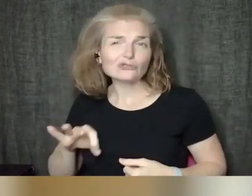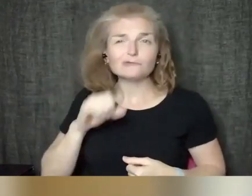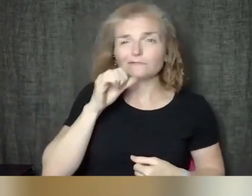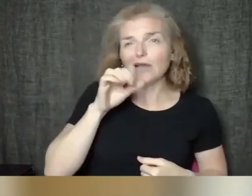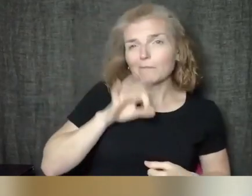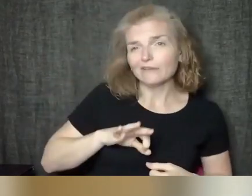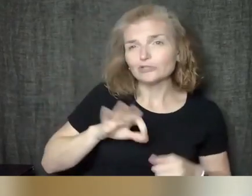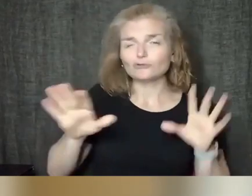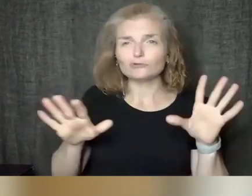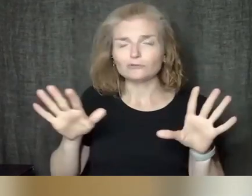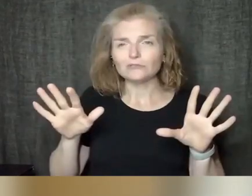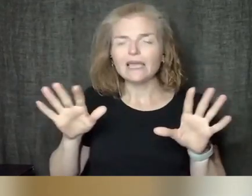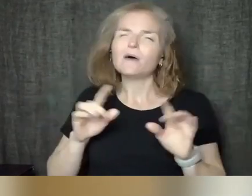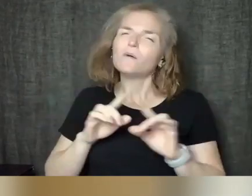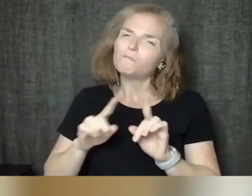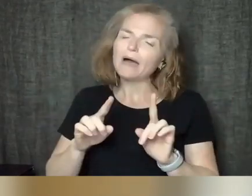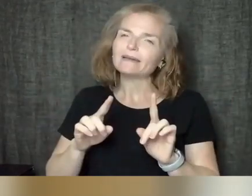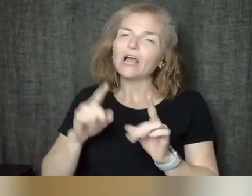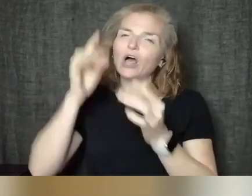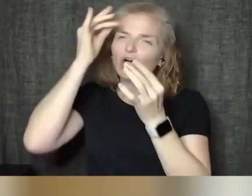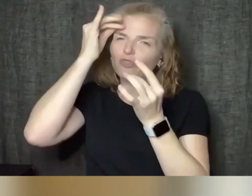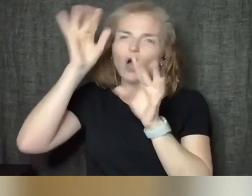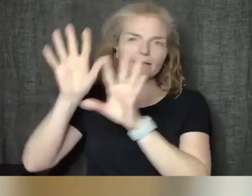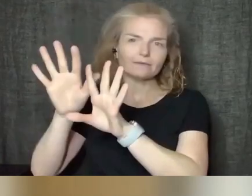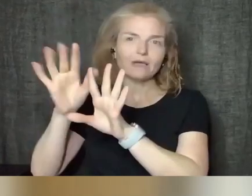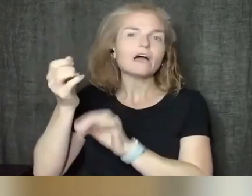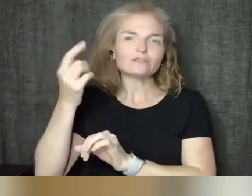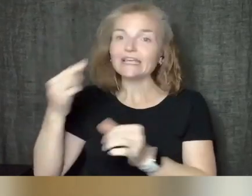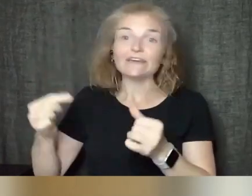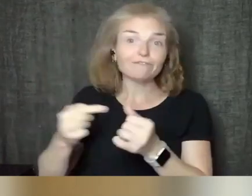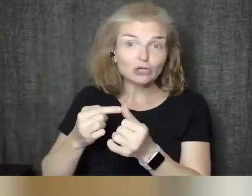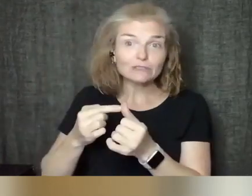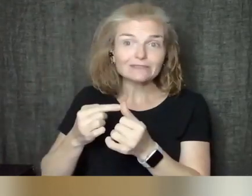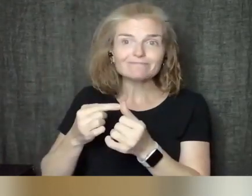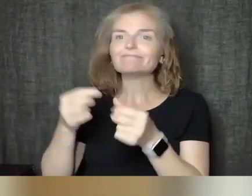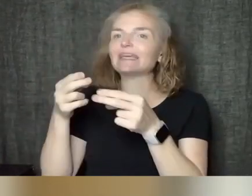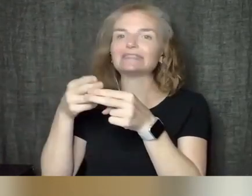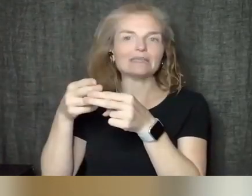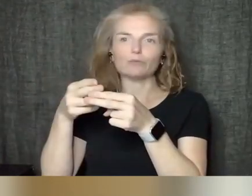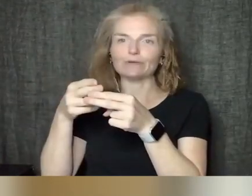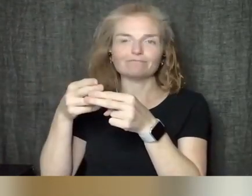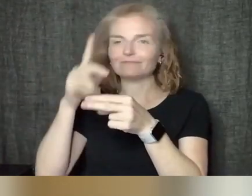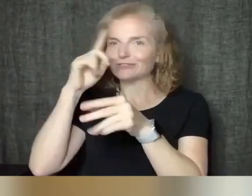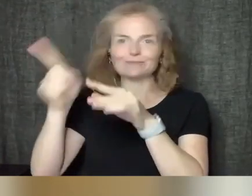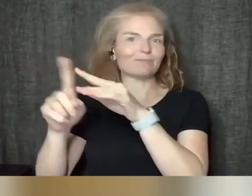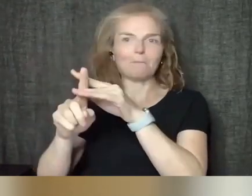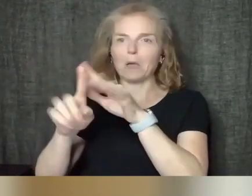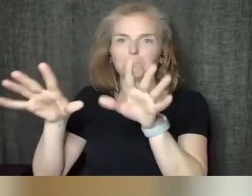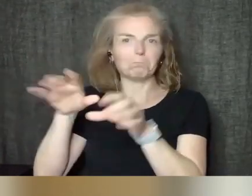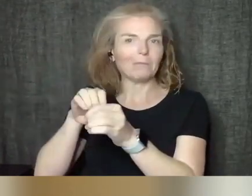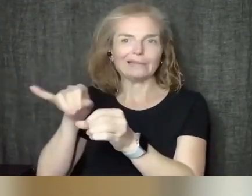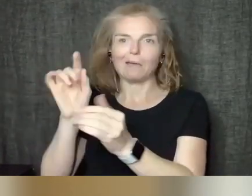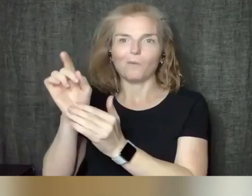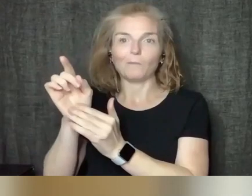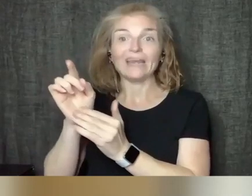want to recognize that a thought is a discrete mental event that's arising in the present moment. The story matters